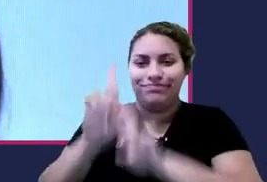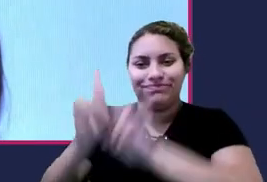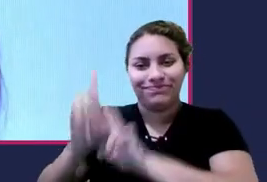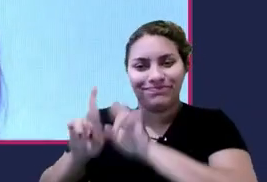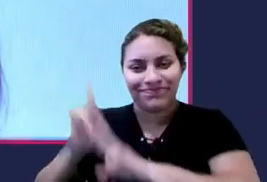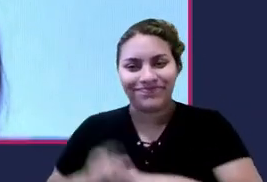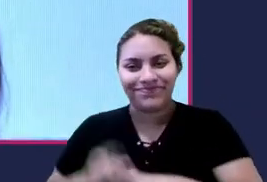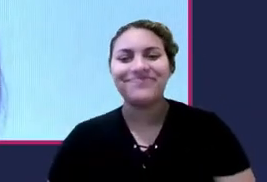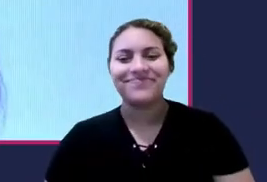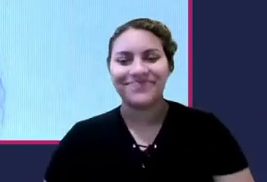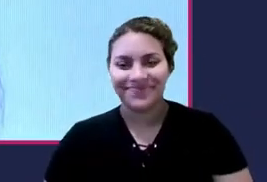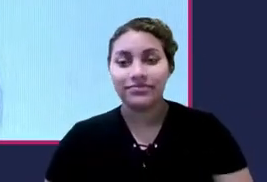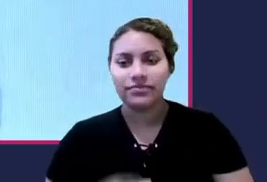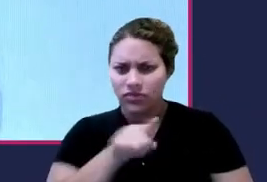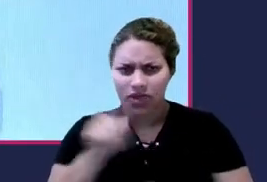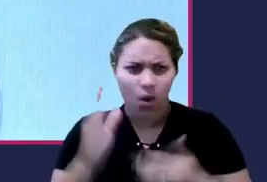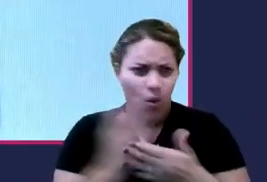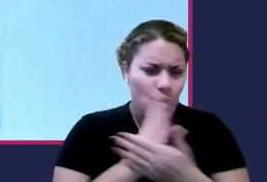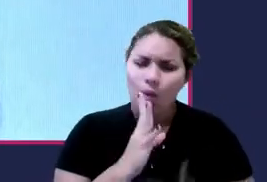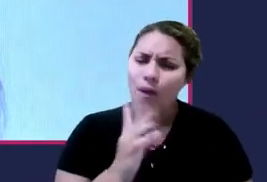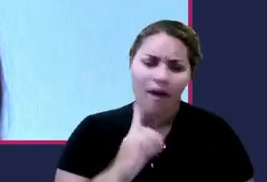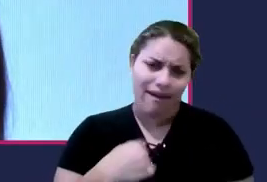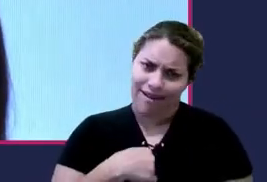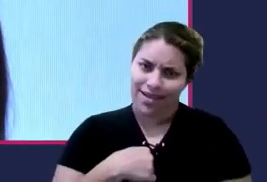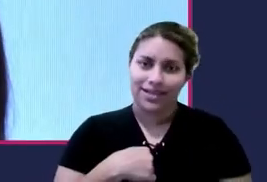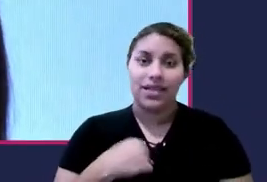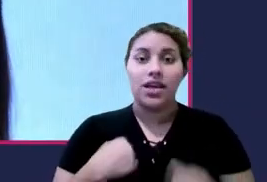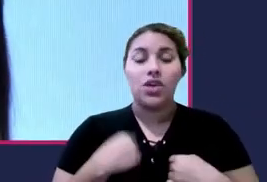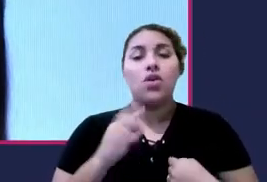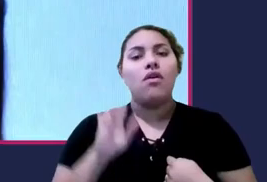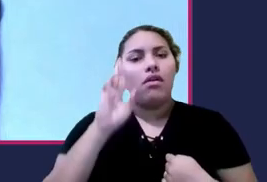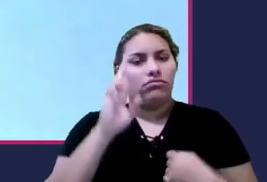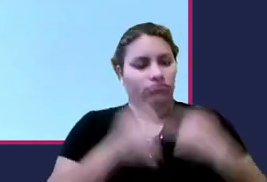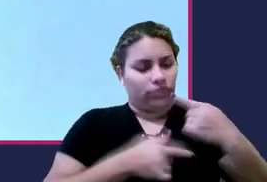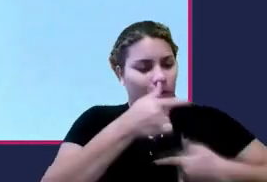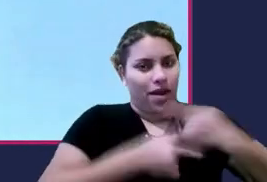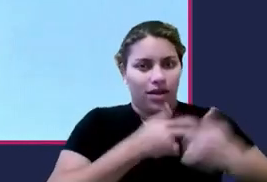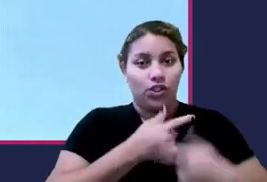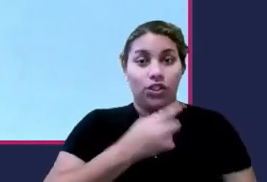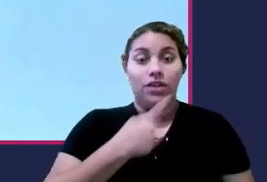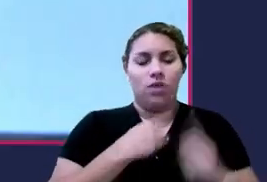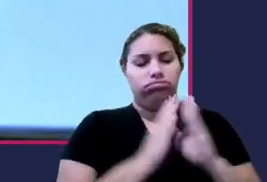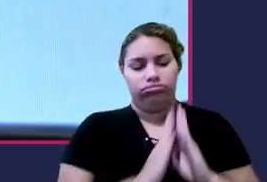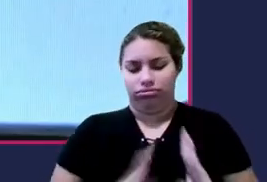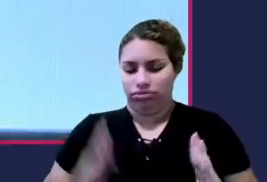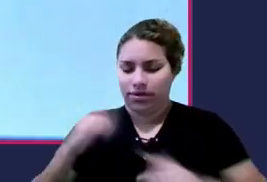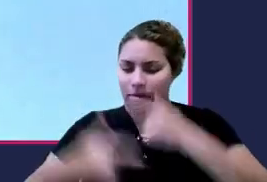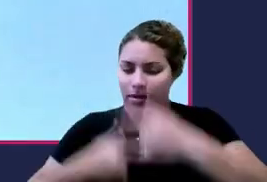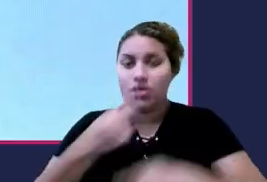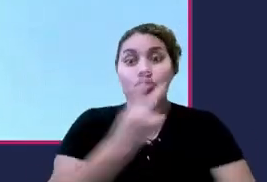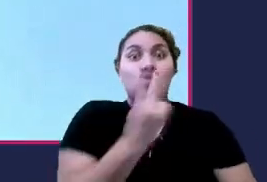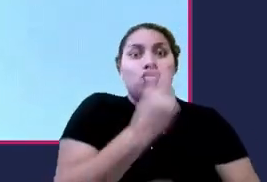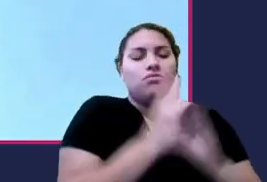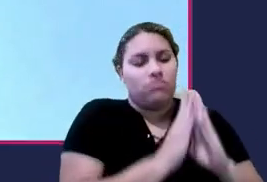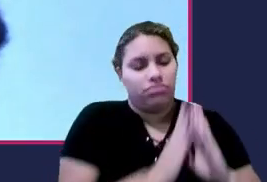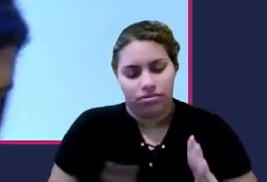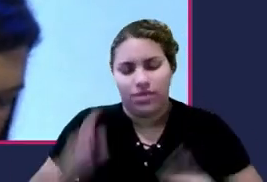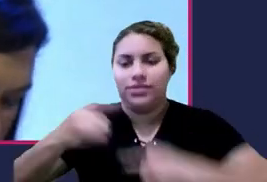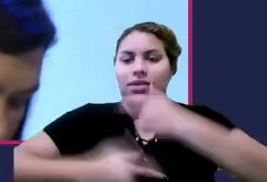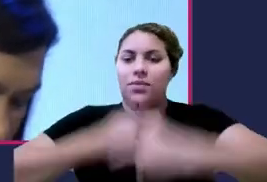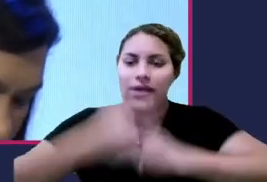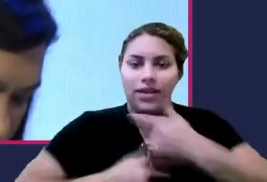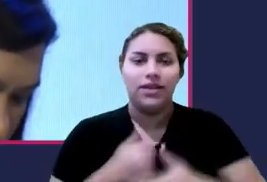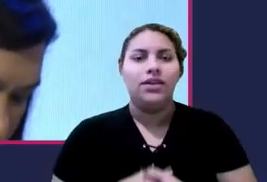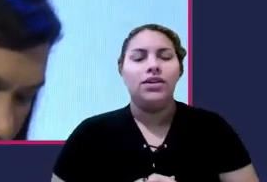of the authorities who are present here. You might not be familiar with me. I am a representative for the second time. I